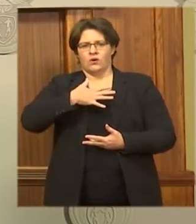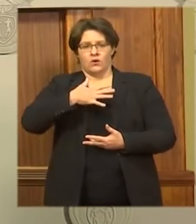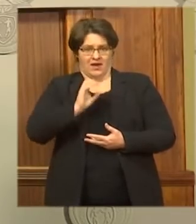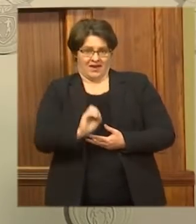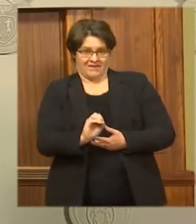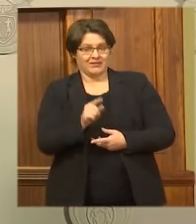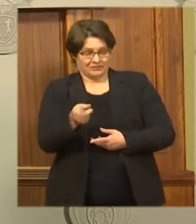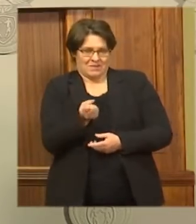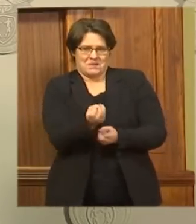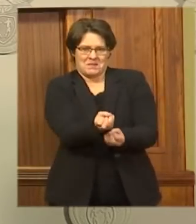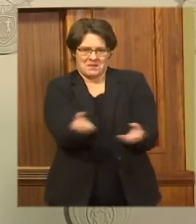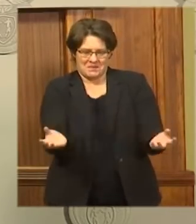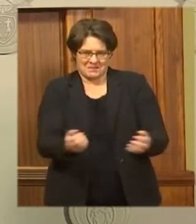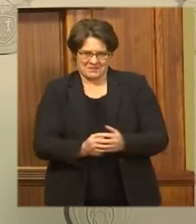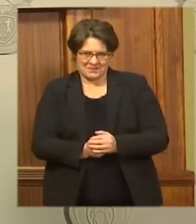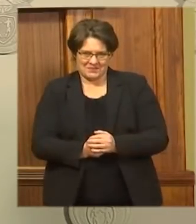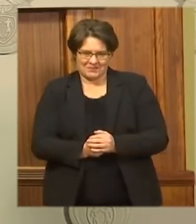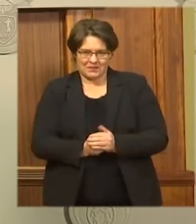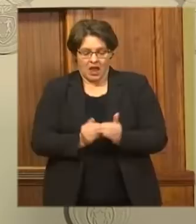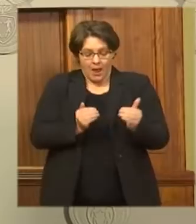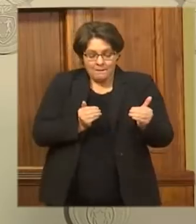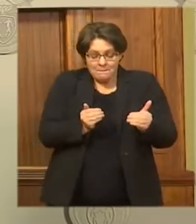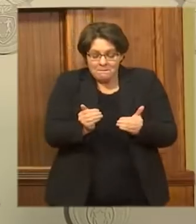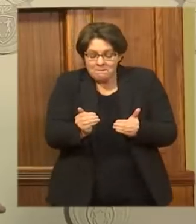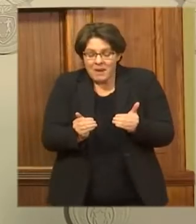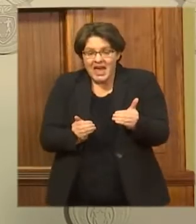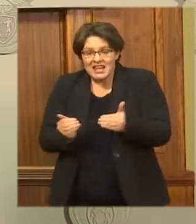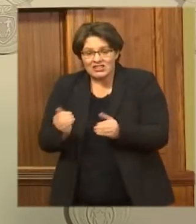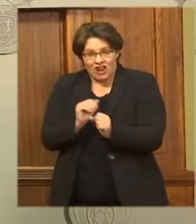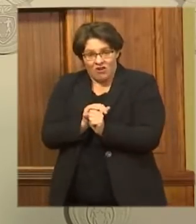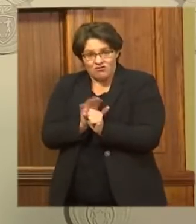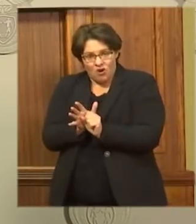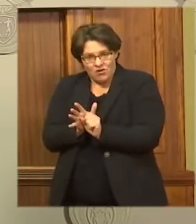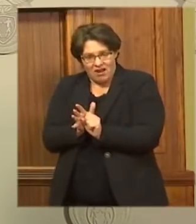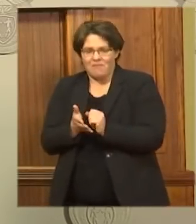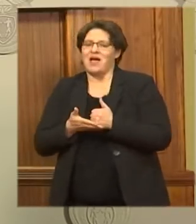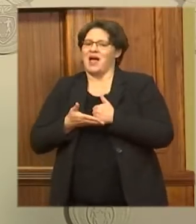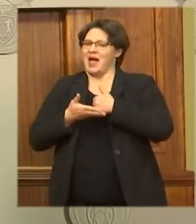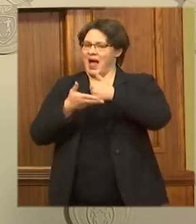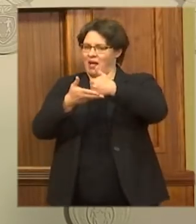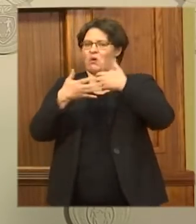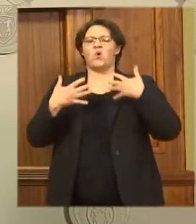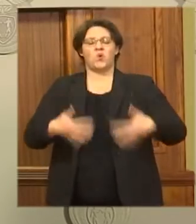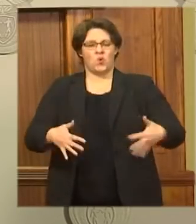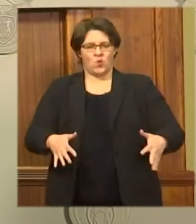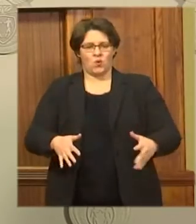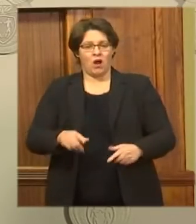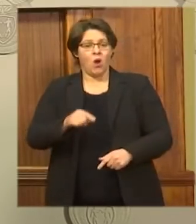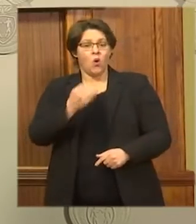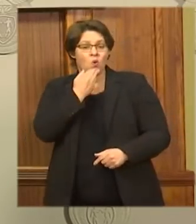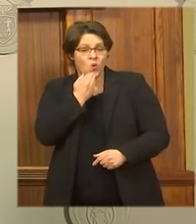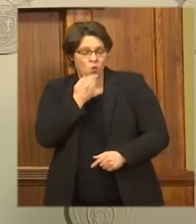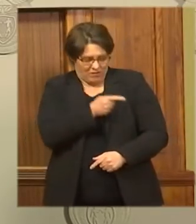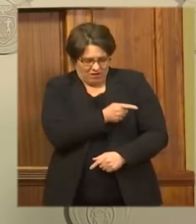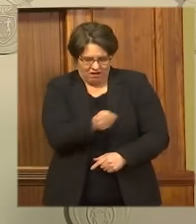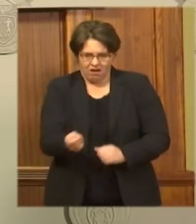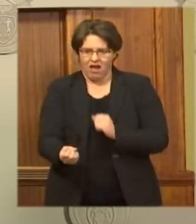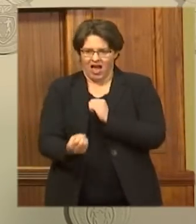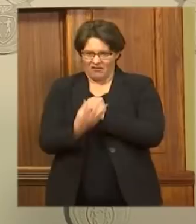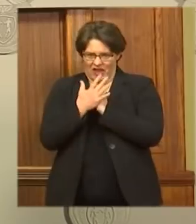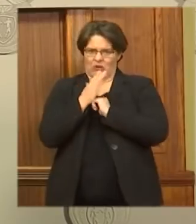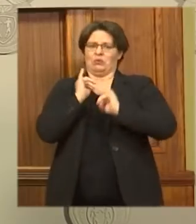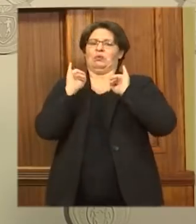We believe that this will improve our management of the disease among those who are most severely